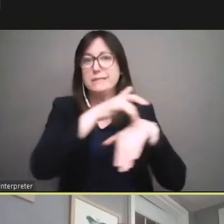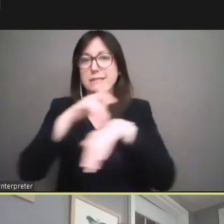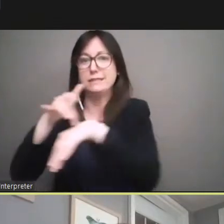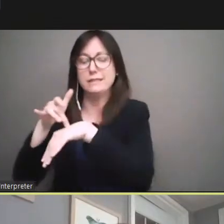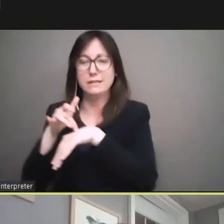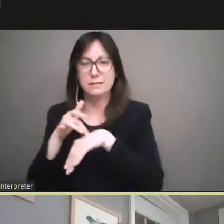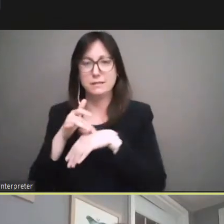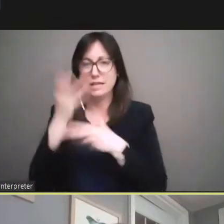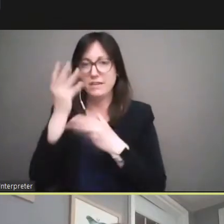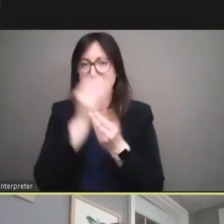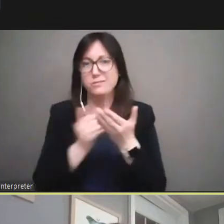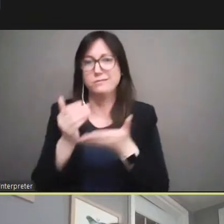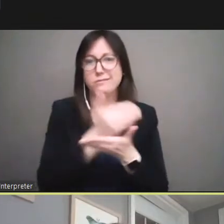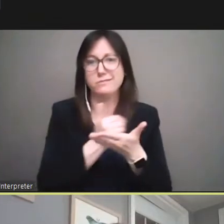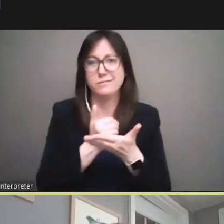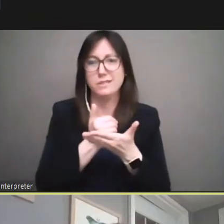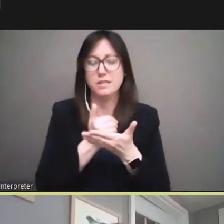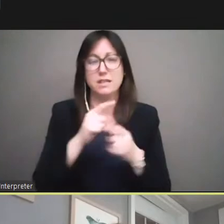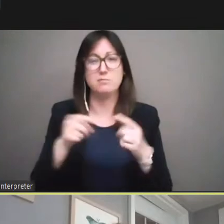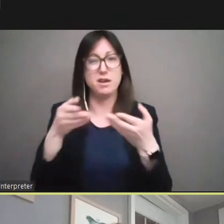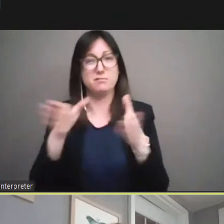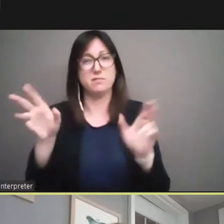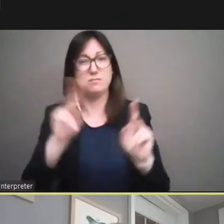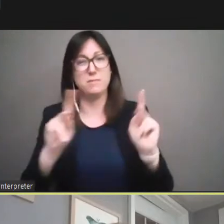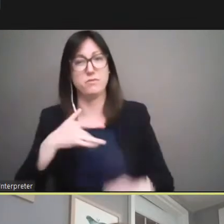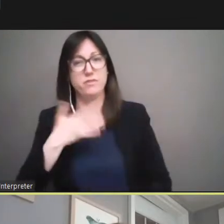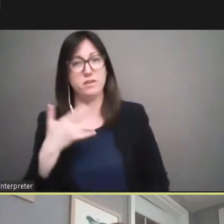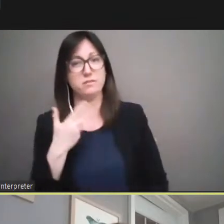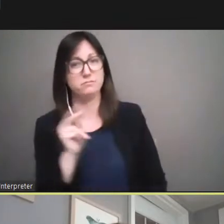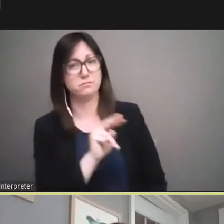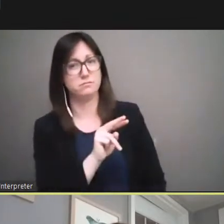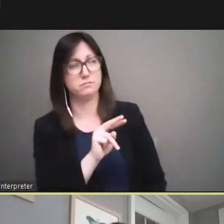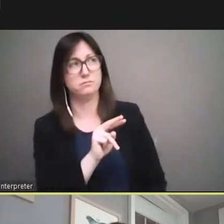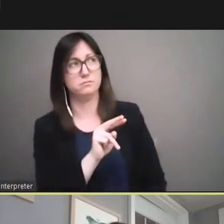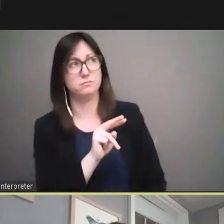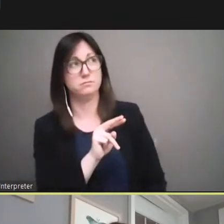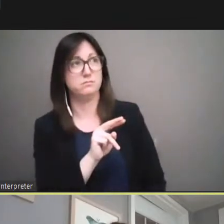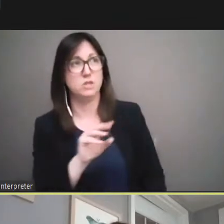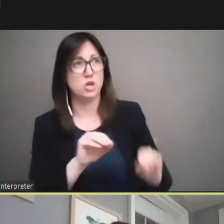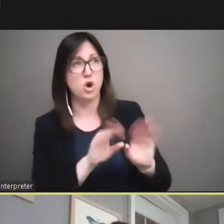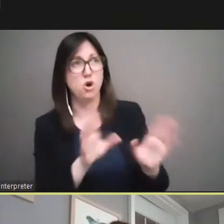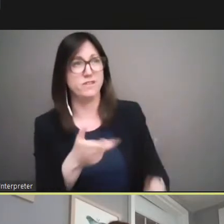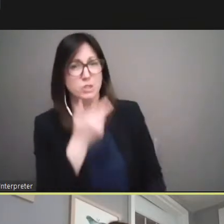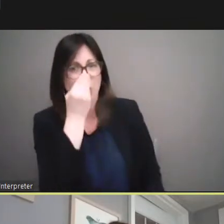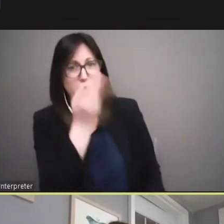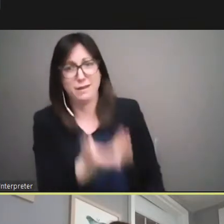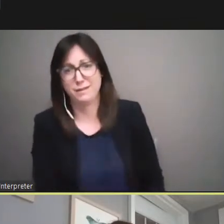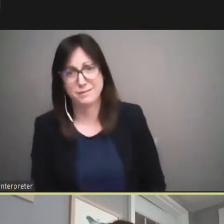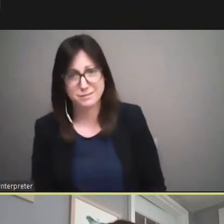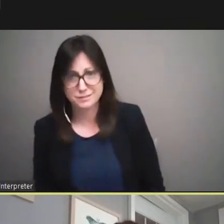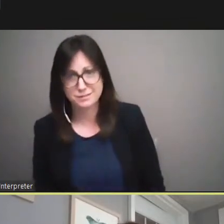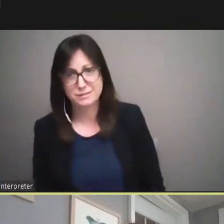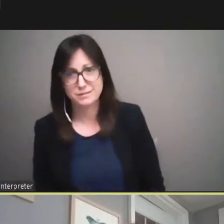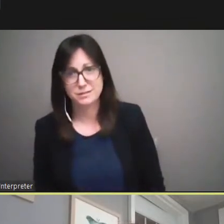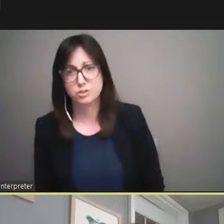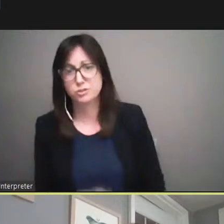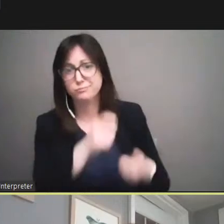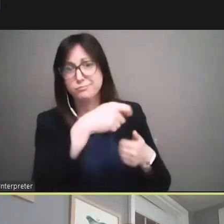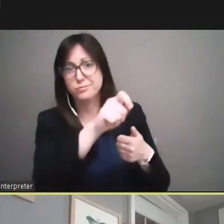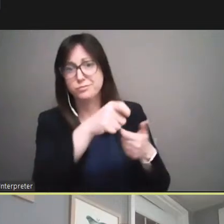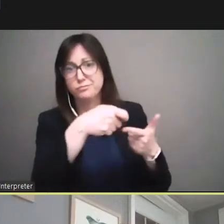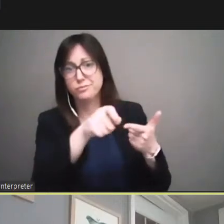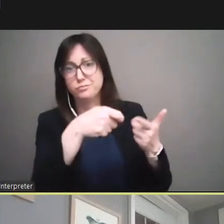then to the wider public, it's really apparent that you didn't have your heart in that. You really didn't care about it. You just checked a box